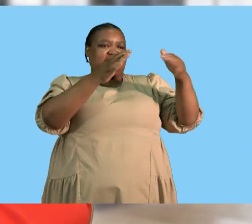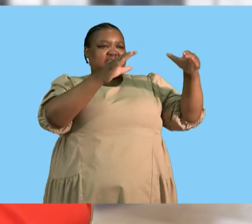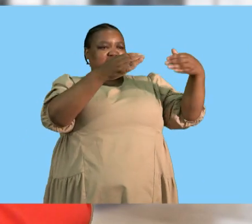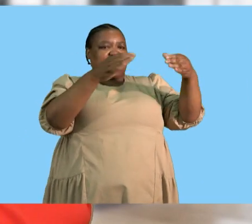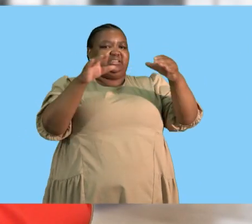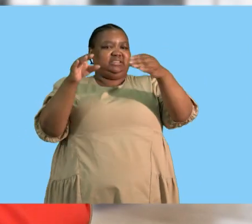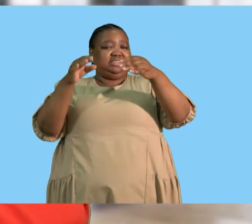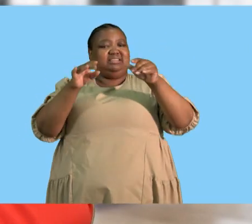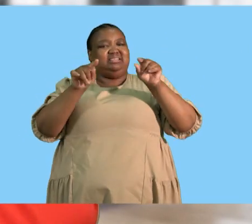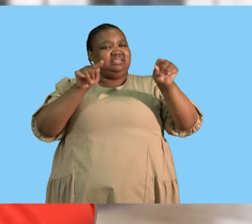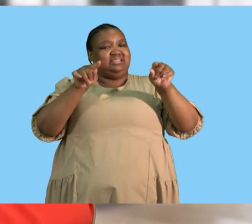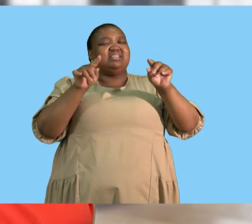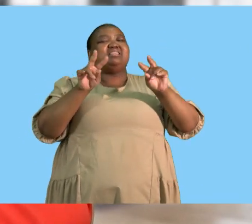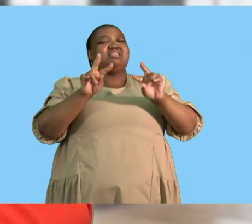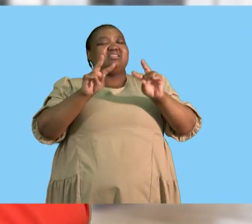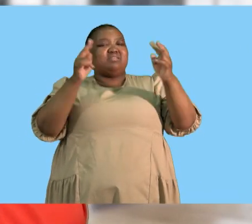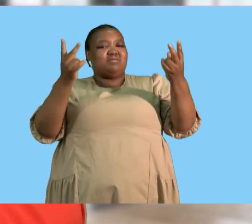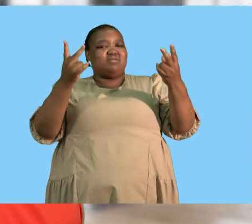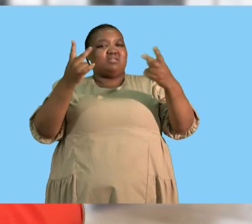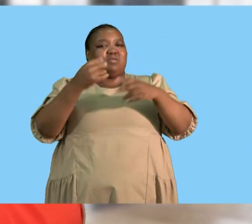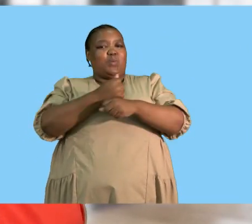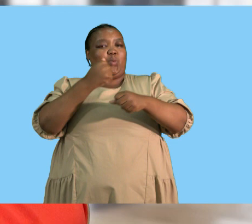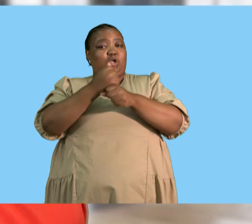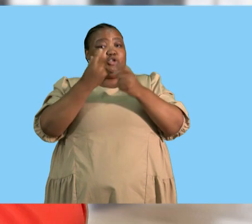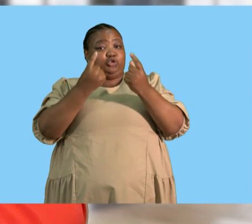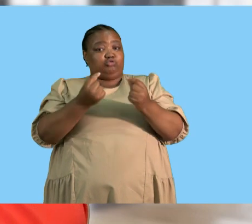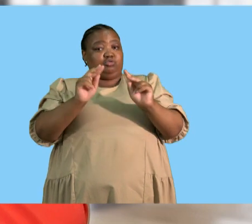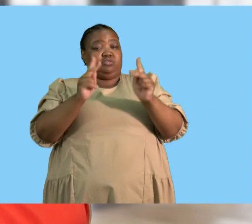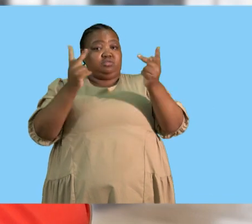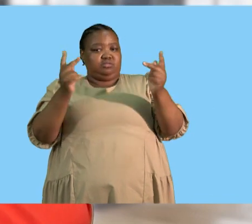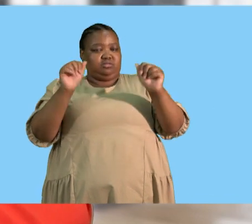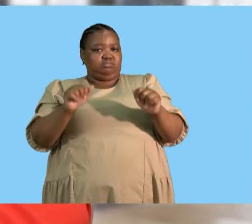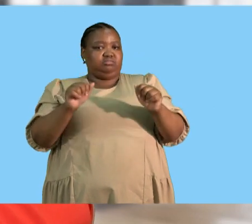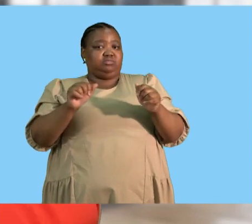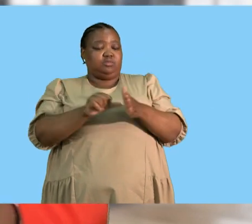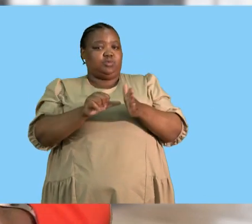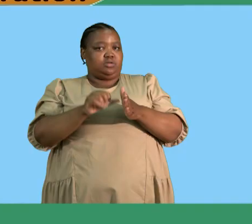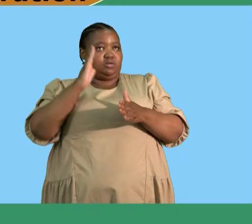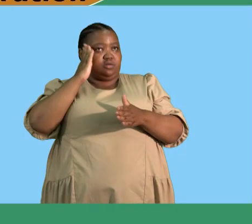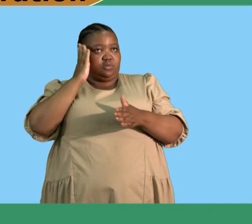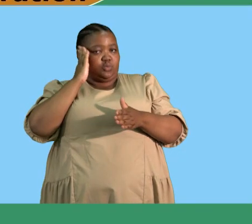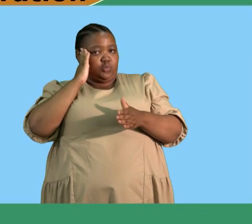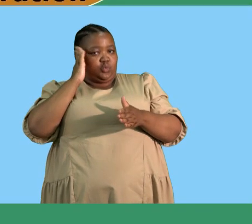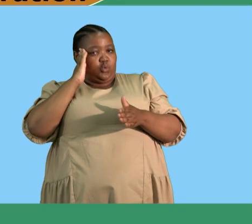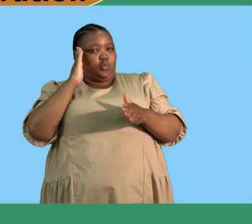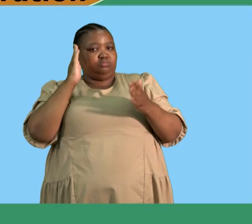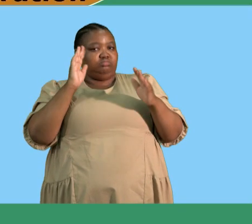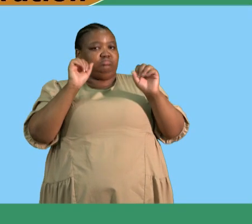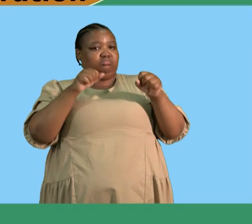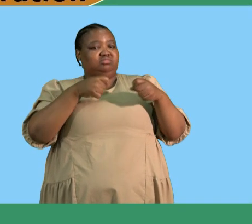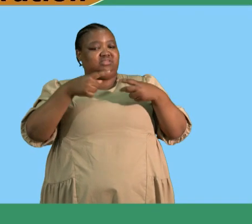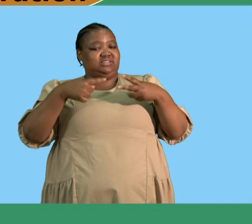are different, that do things differently. So you must know them and their characteristics. And also